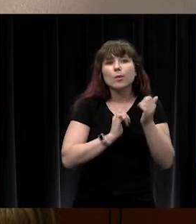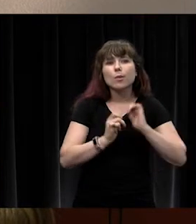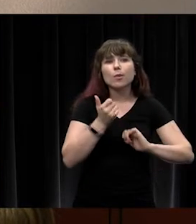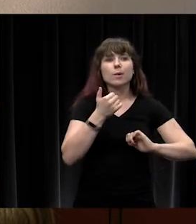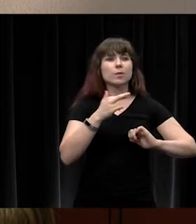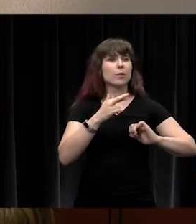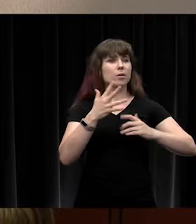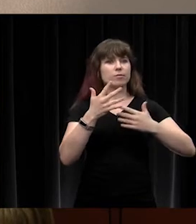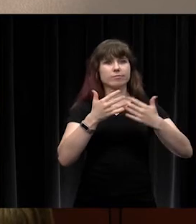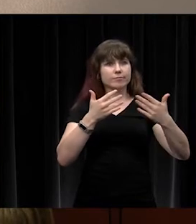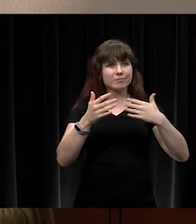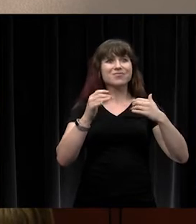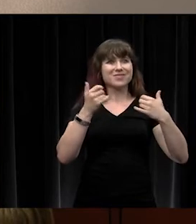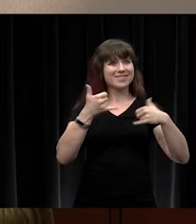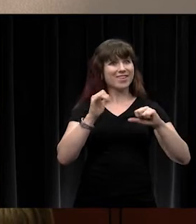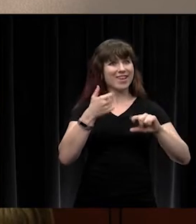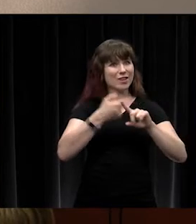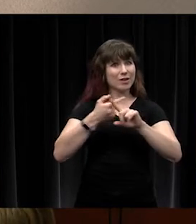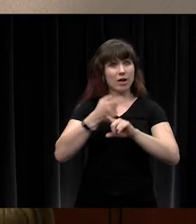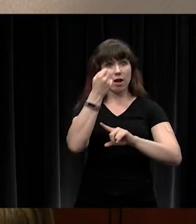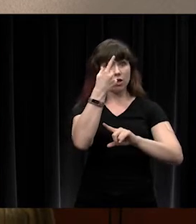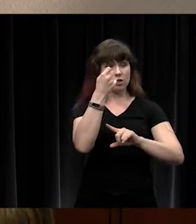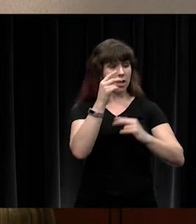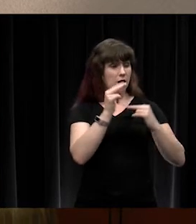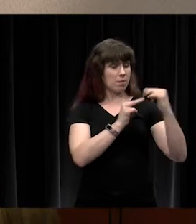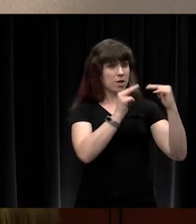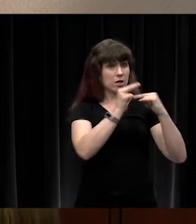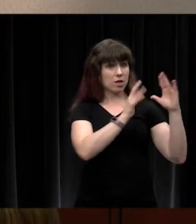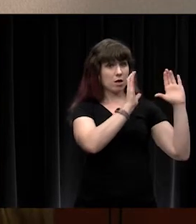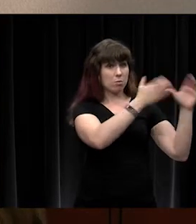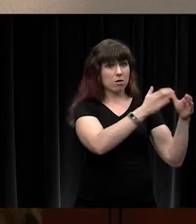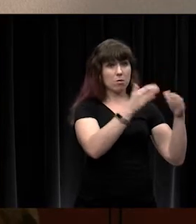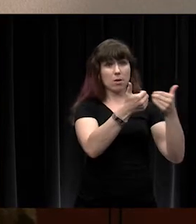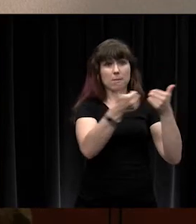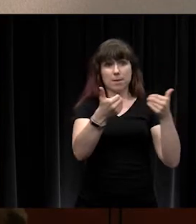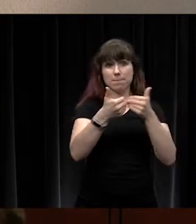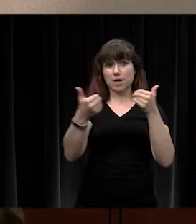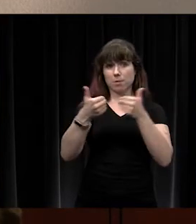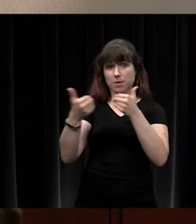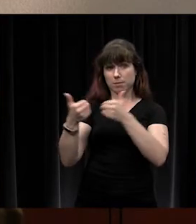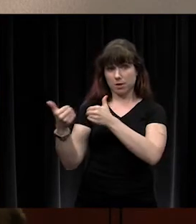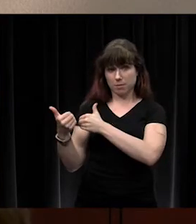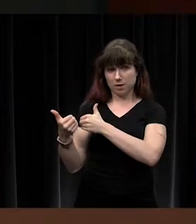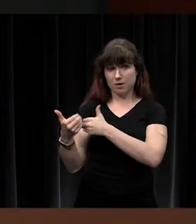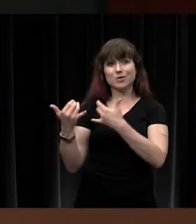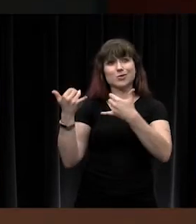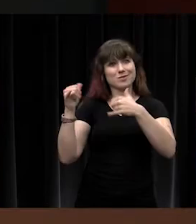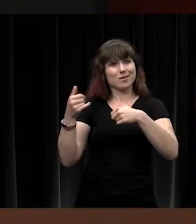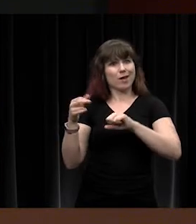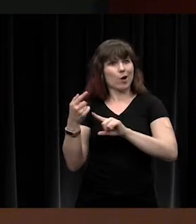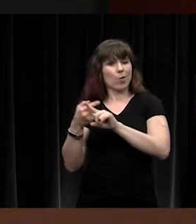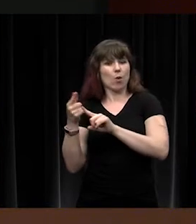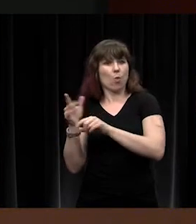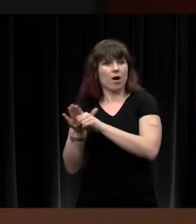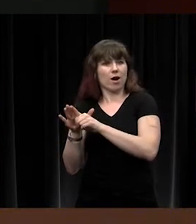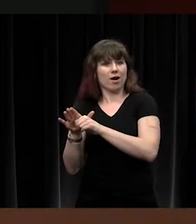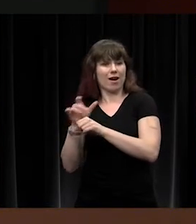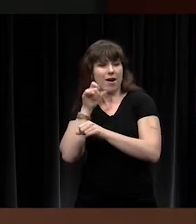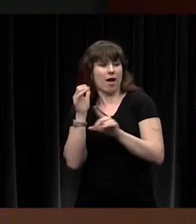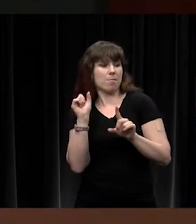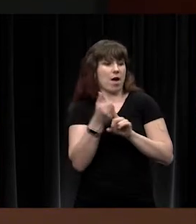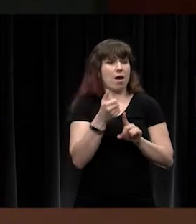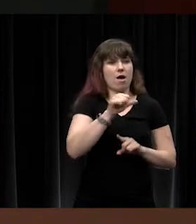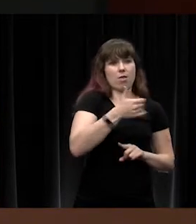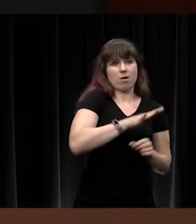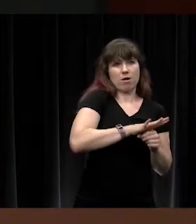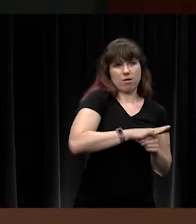the building zone, so that we can lock everything down and still have that as a facility rental. And I noticed on the annex where